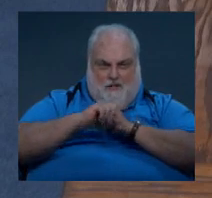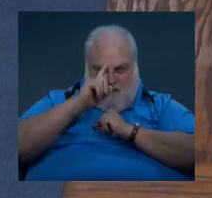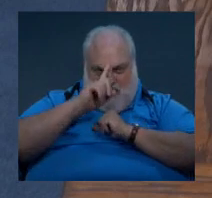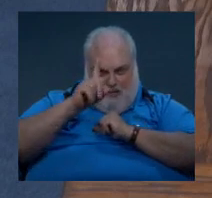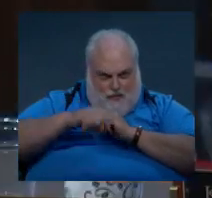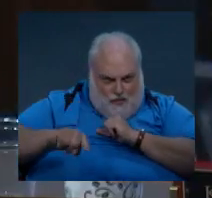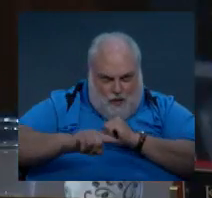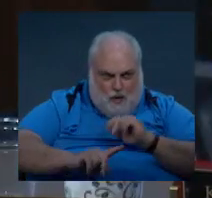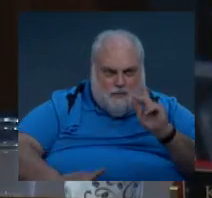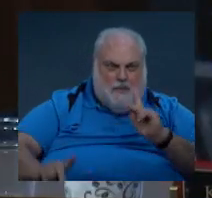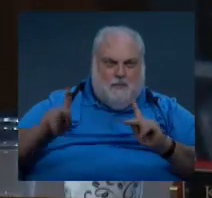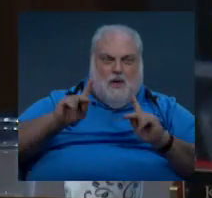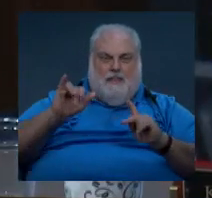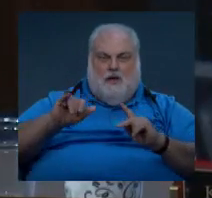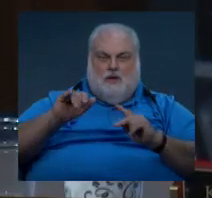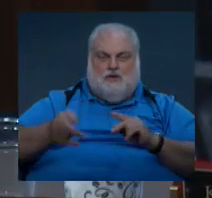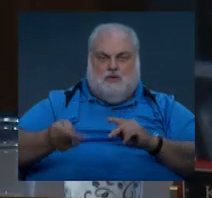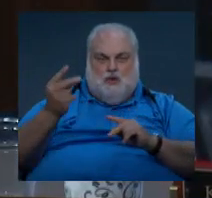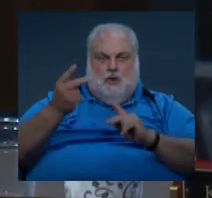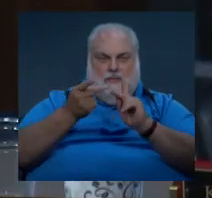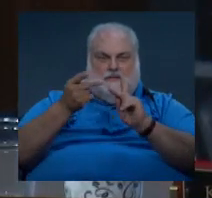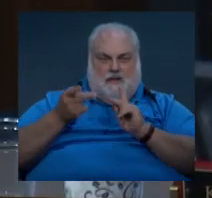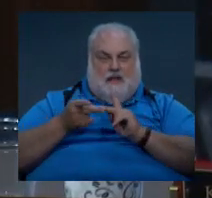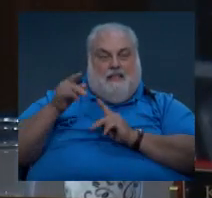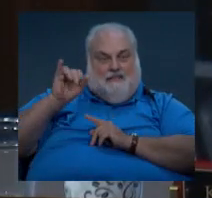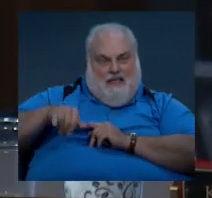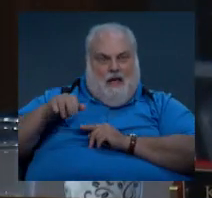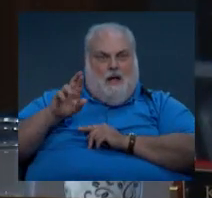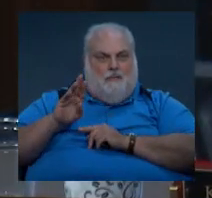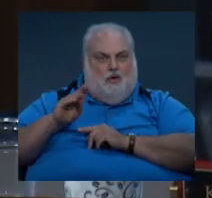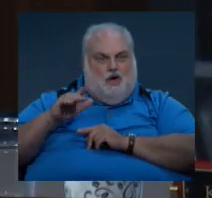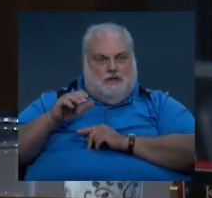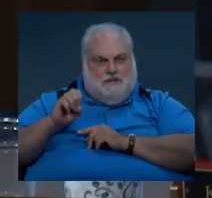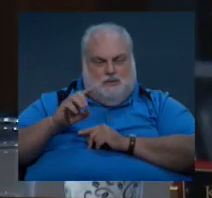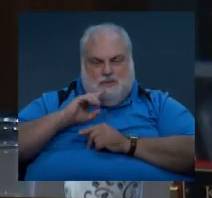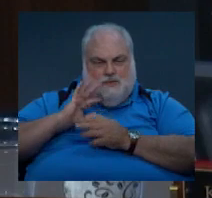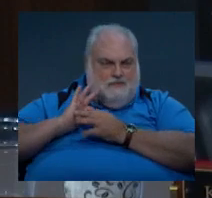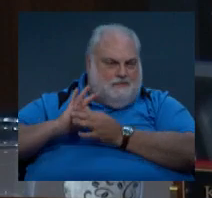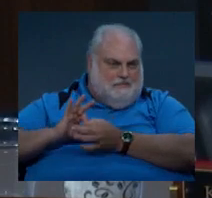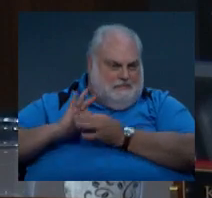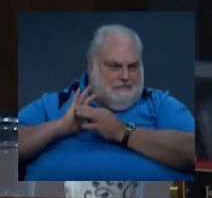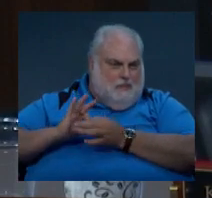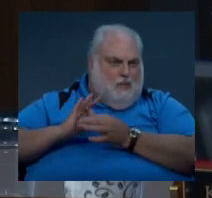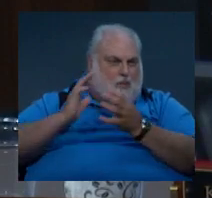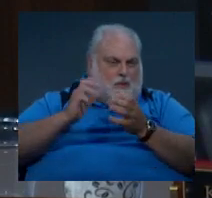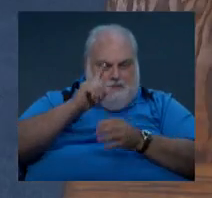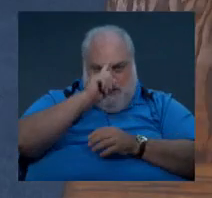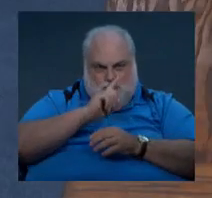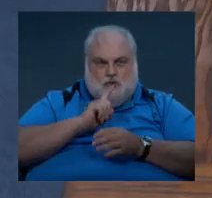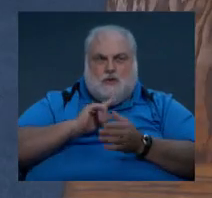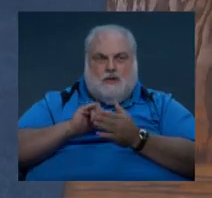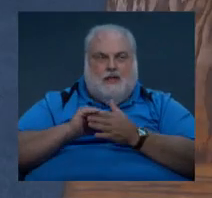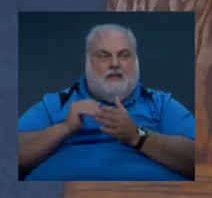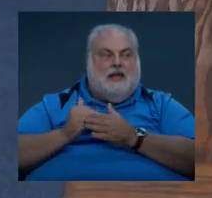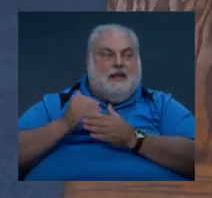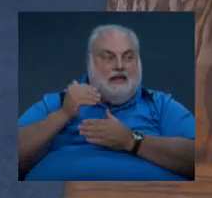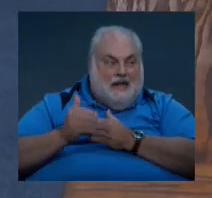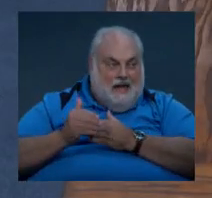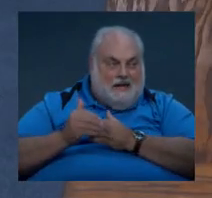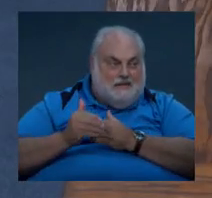well these particular positions. And that again is what Bruce was referring to when he mentioned that we wanted to make sure that this next